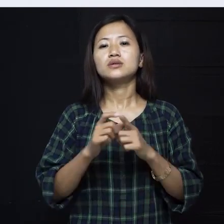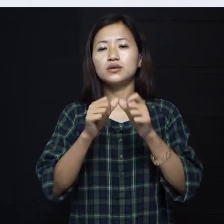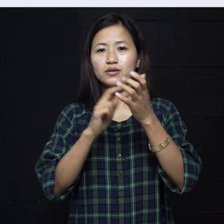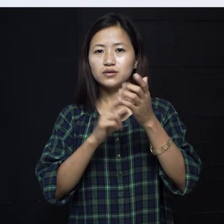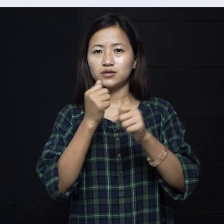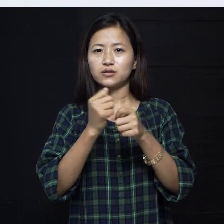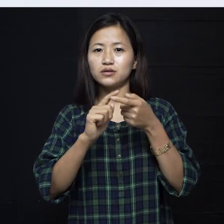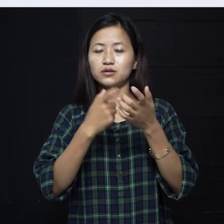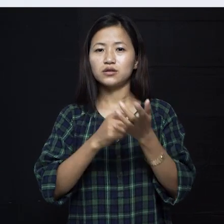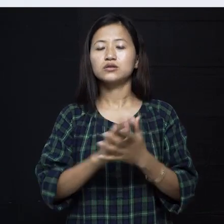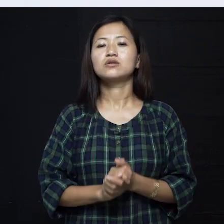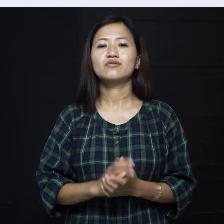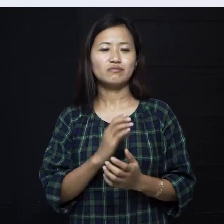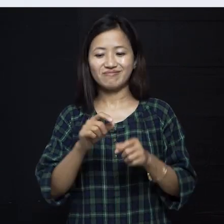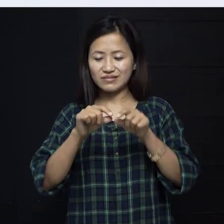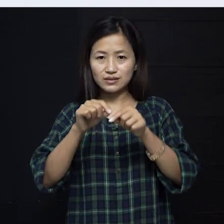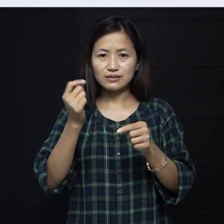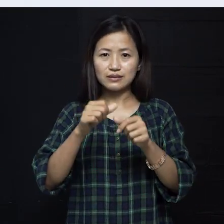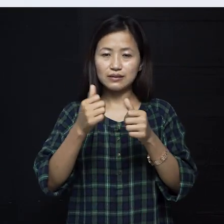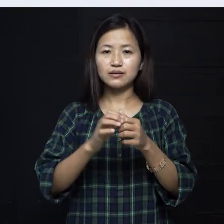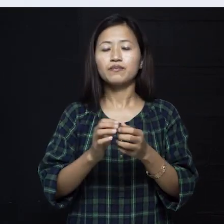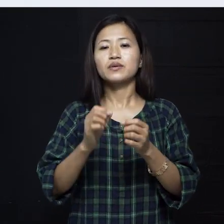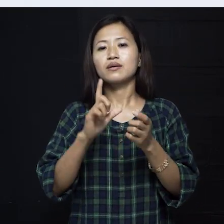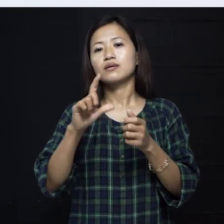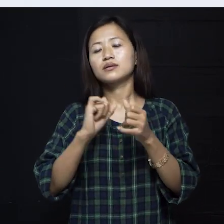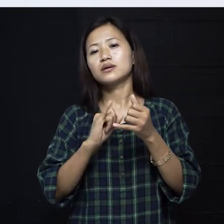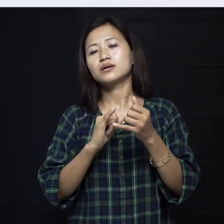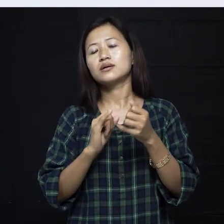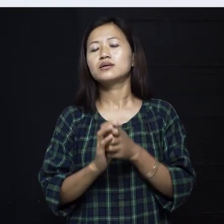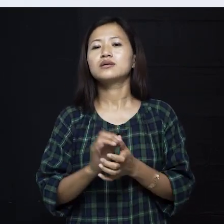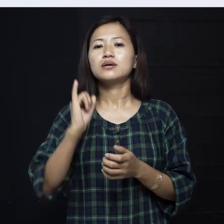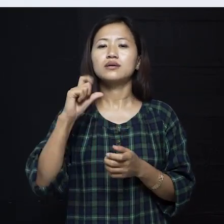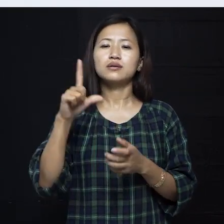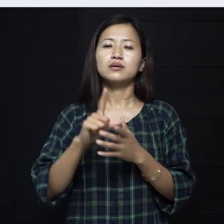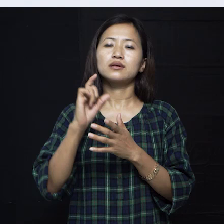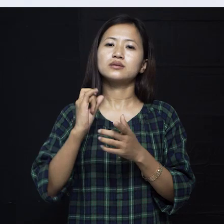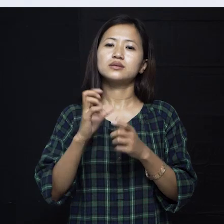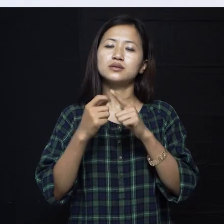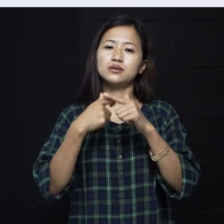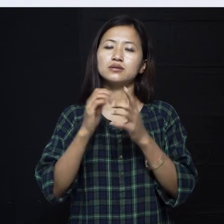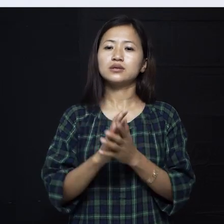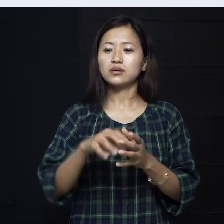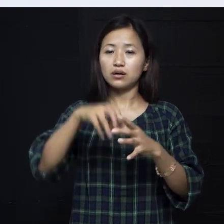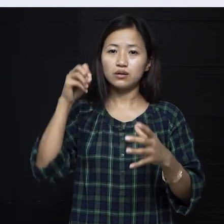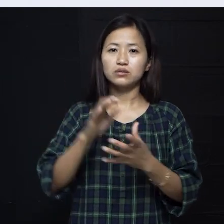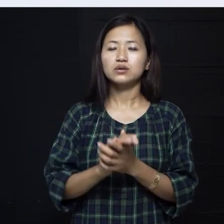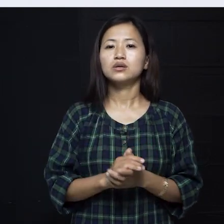out. Then political problem, if the pipeline passes through another country. If you are going